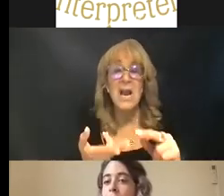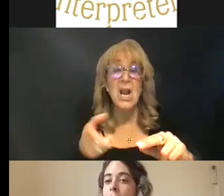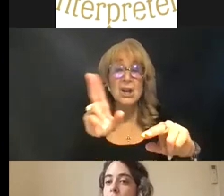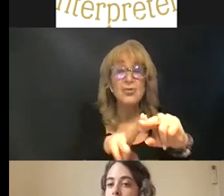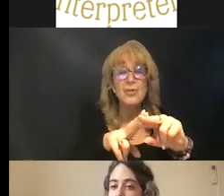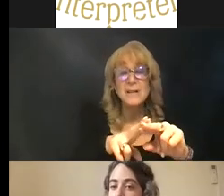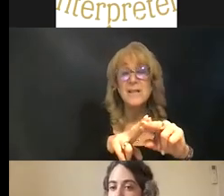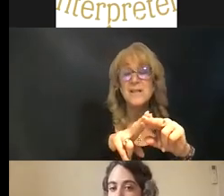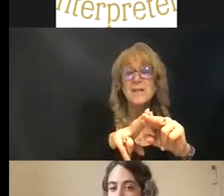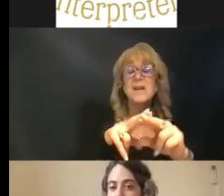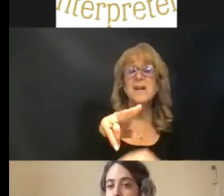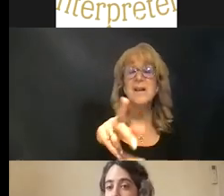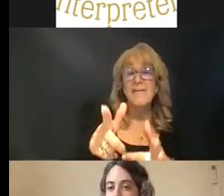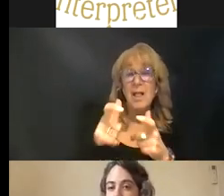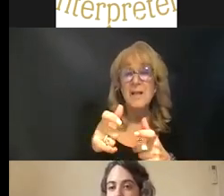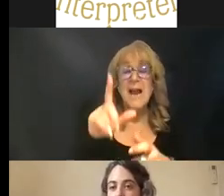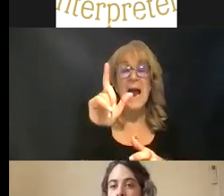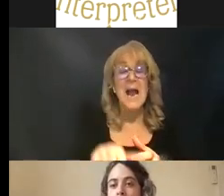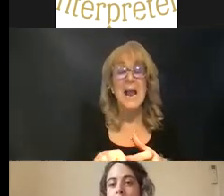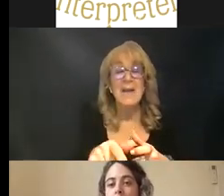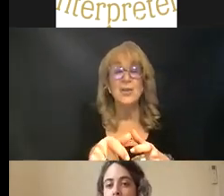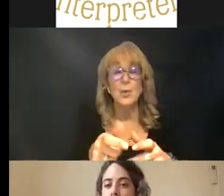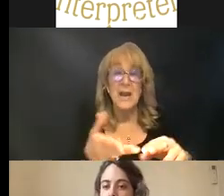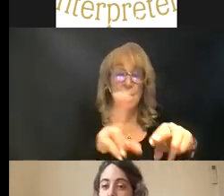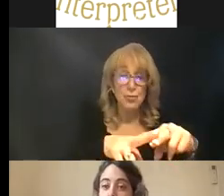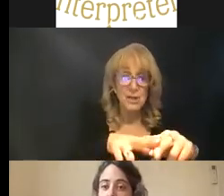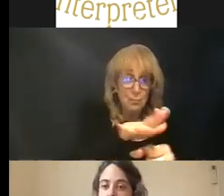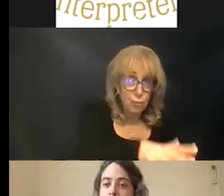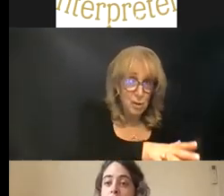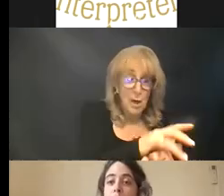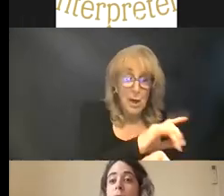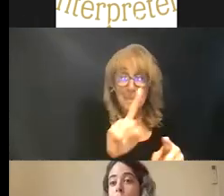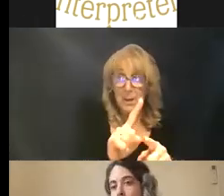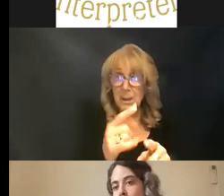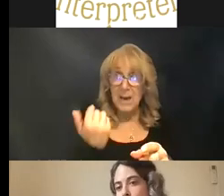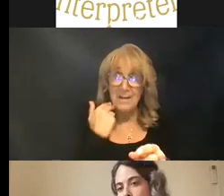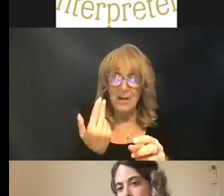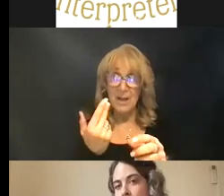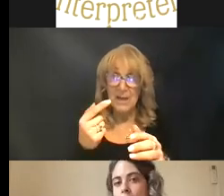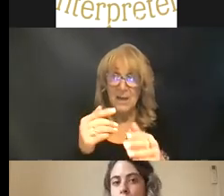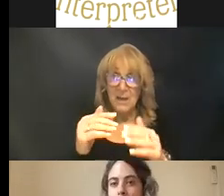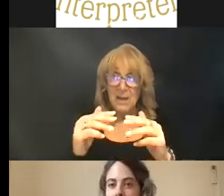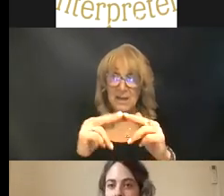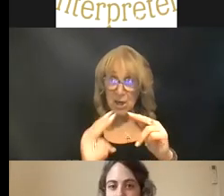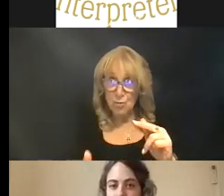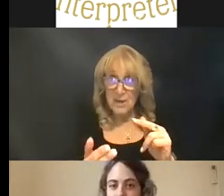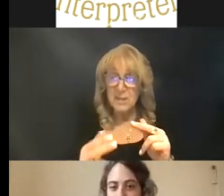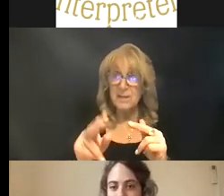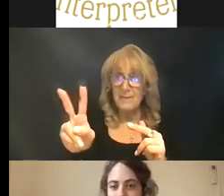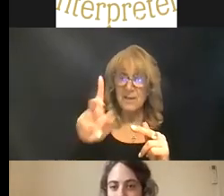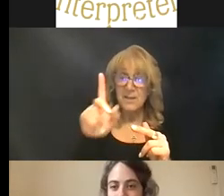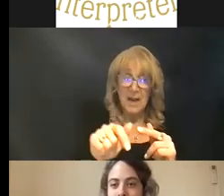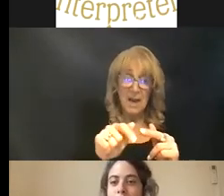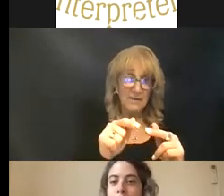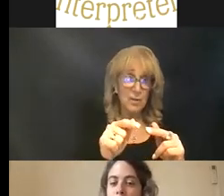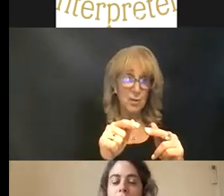velocity, I have to decrease the pressure. Or on the contrary, if I decrease the velocity, I have to increase the pressure. So we have this link between pressure